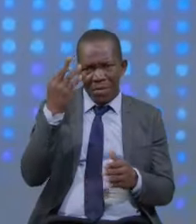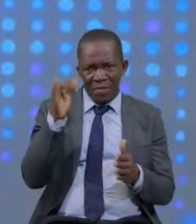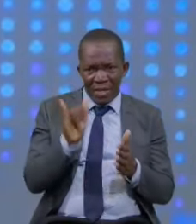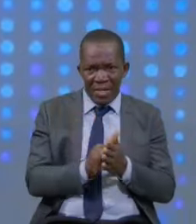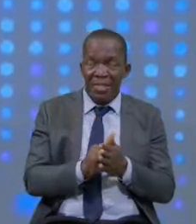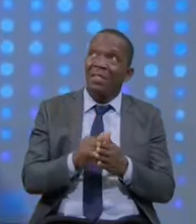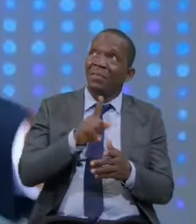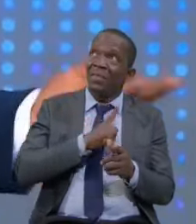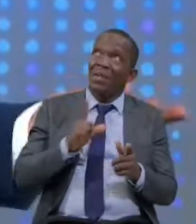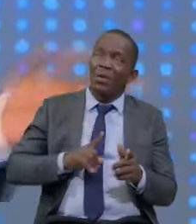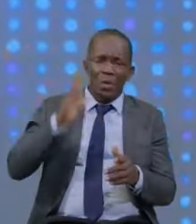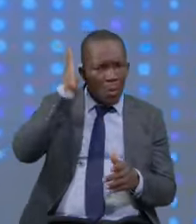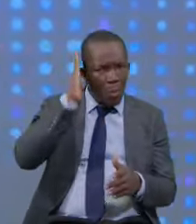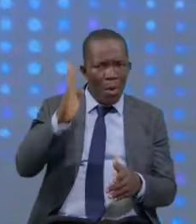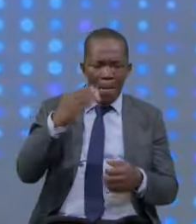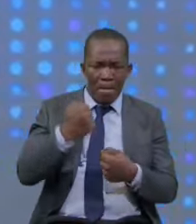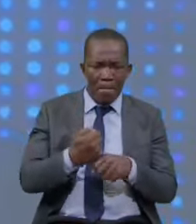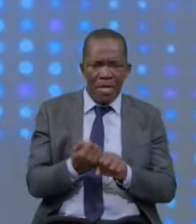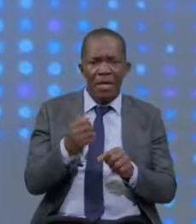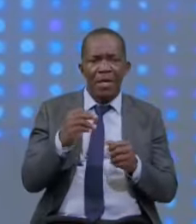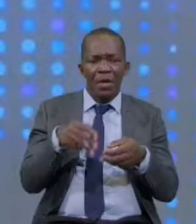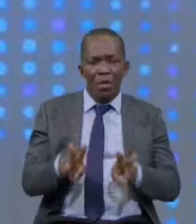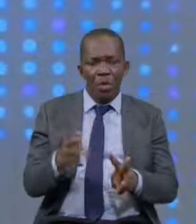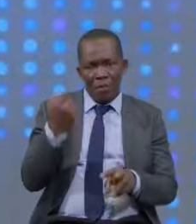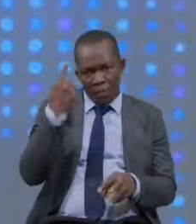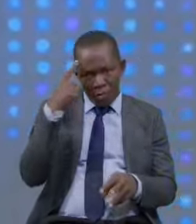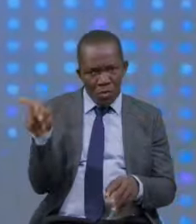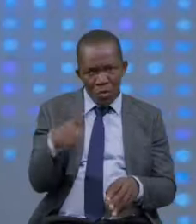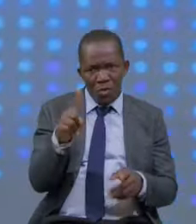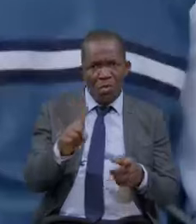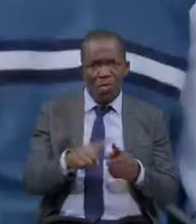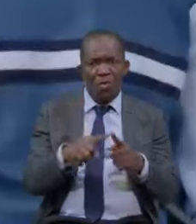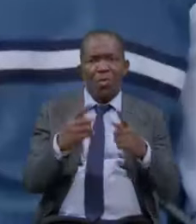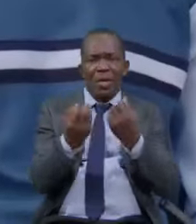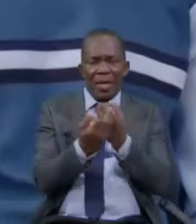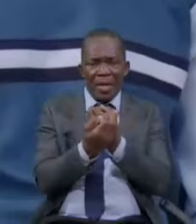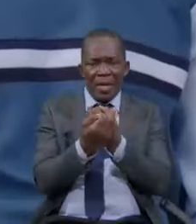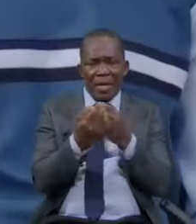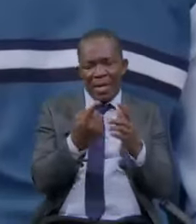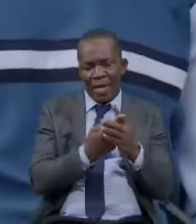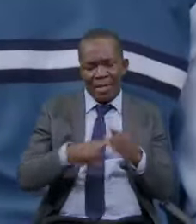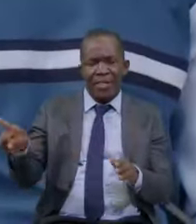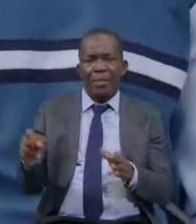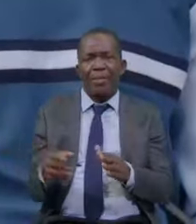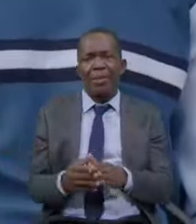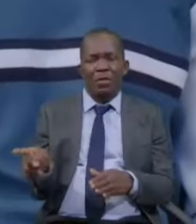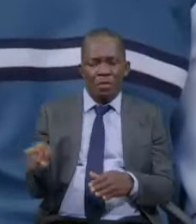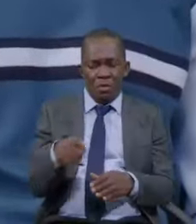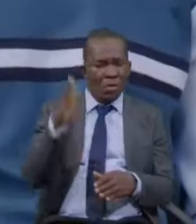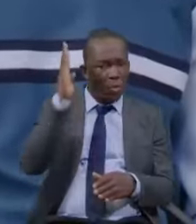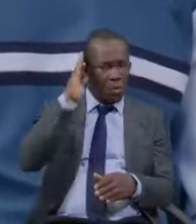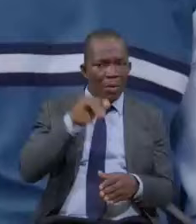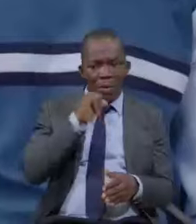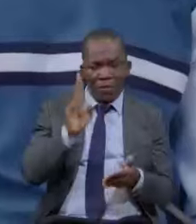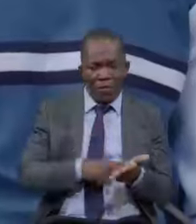escape, that he may be able to bear it. You will not fall under temptation. You